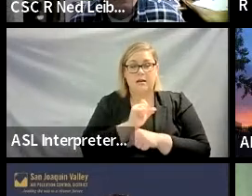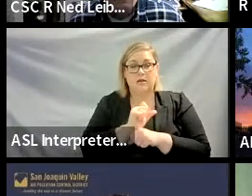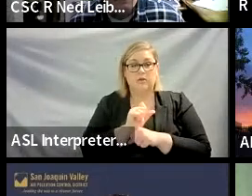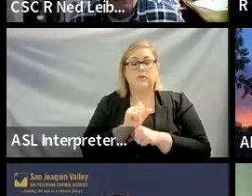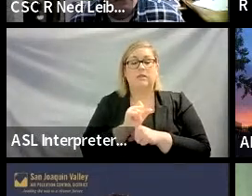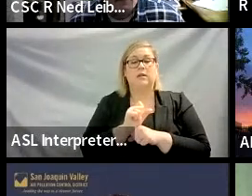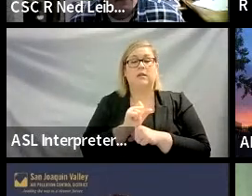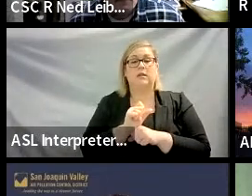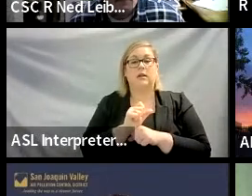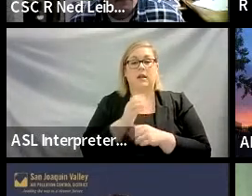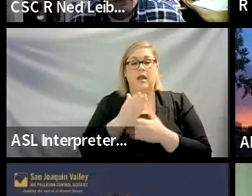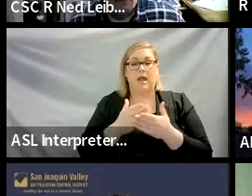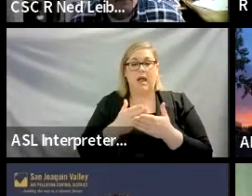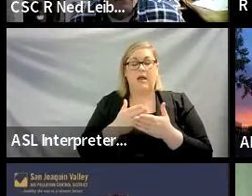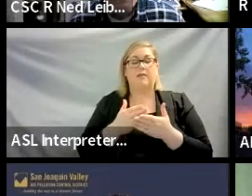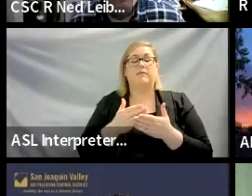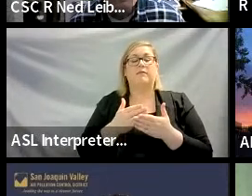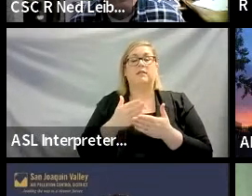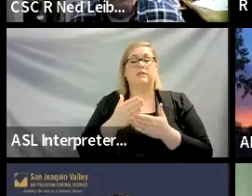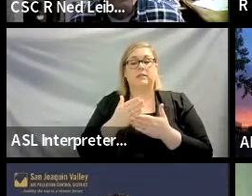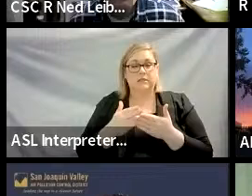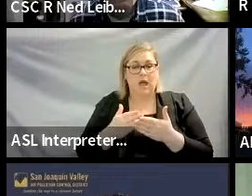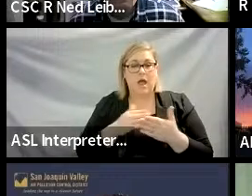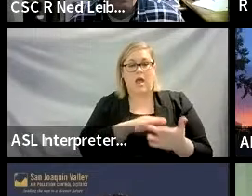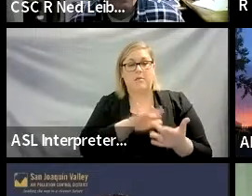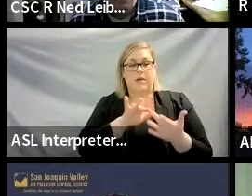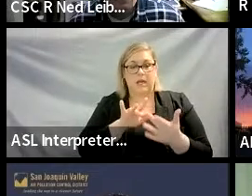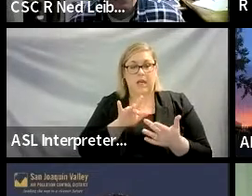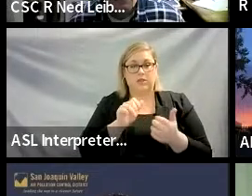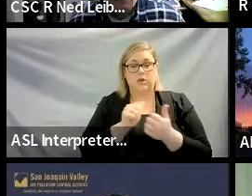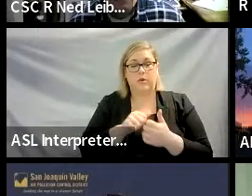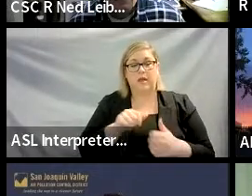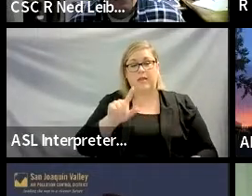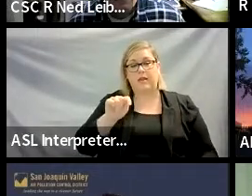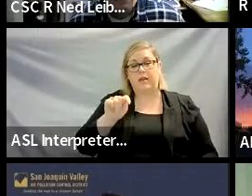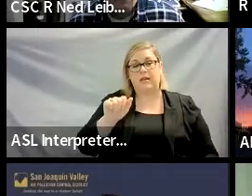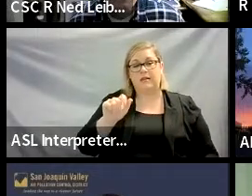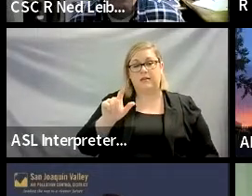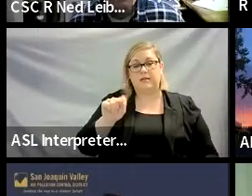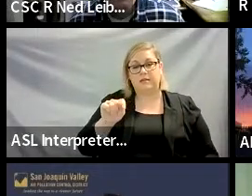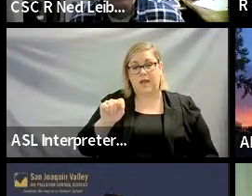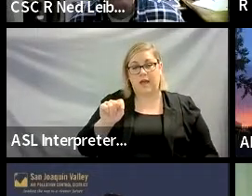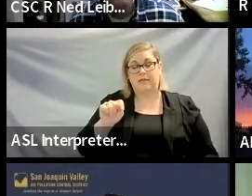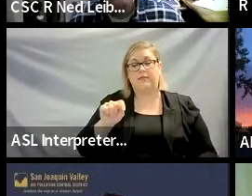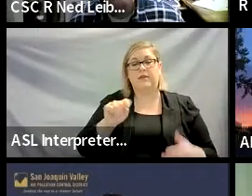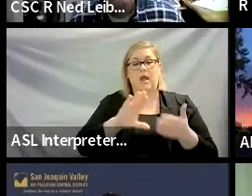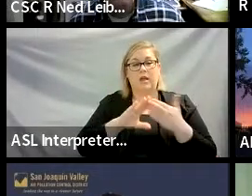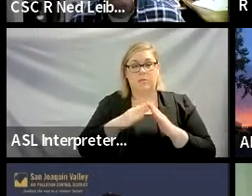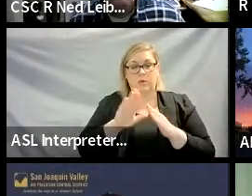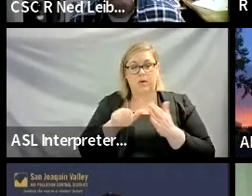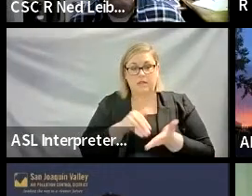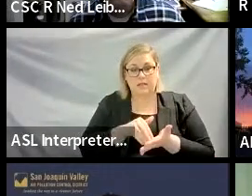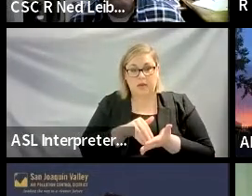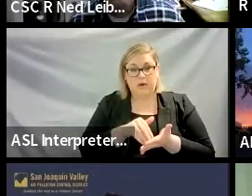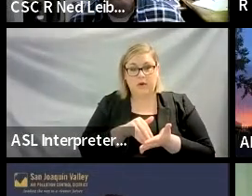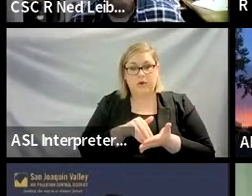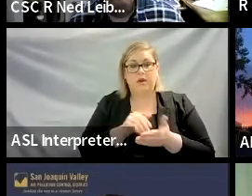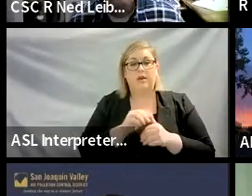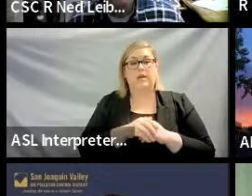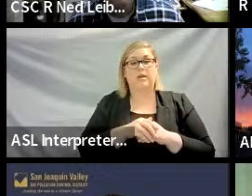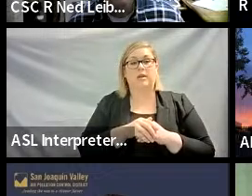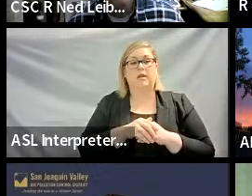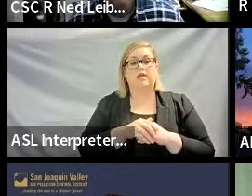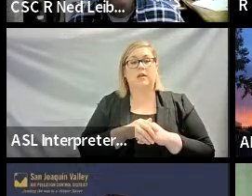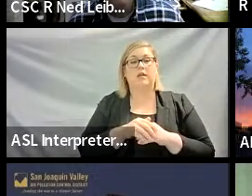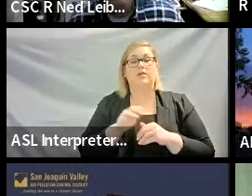able to get some connections with Taft area, Taft Community Center. And so